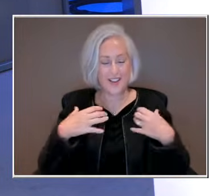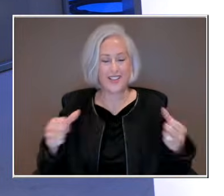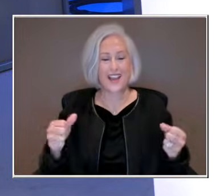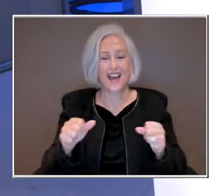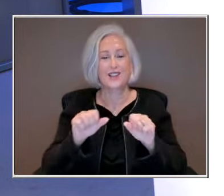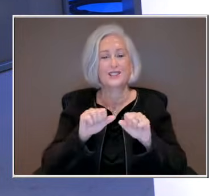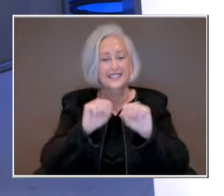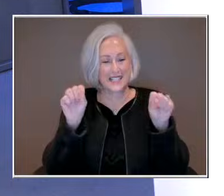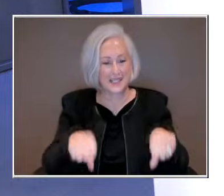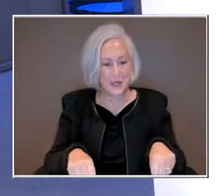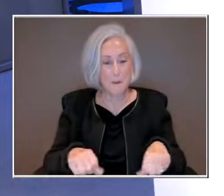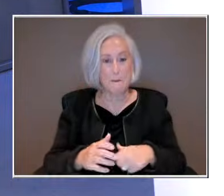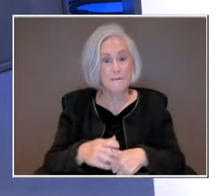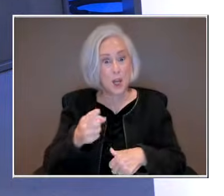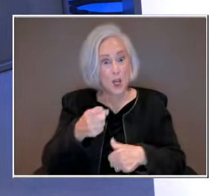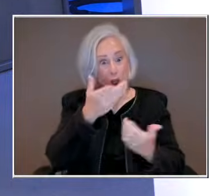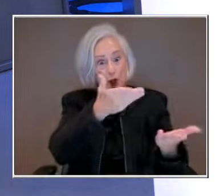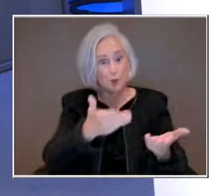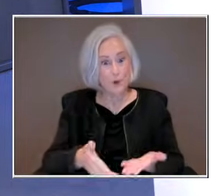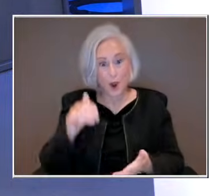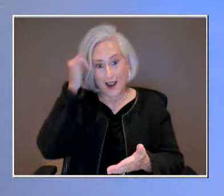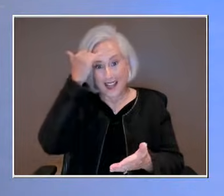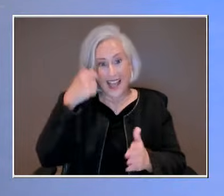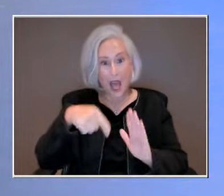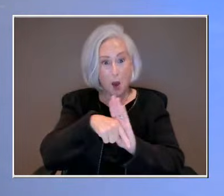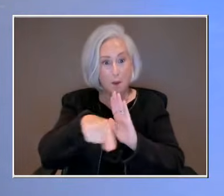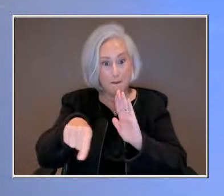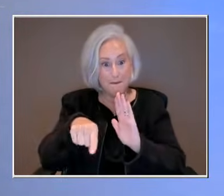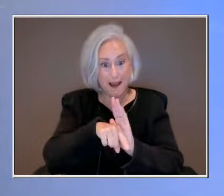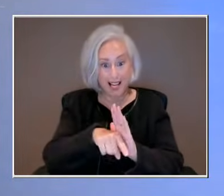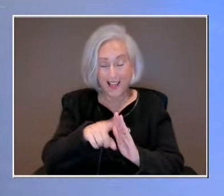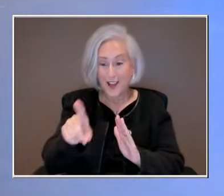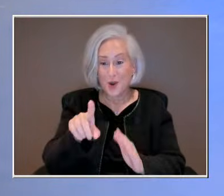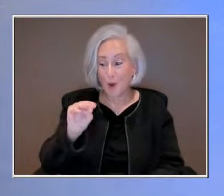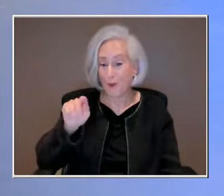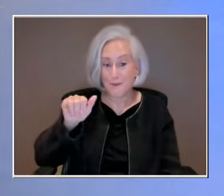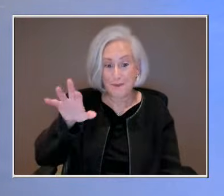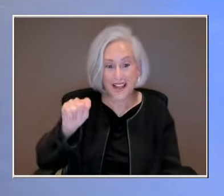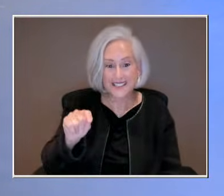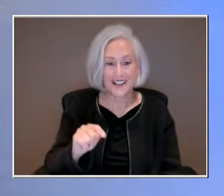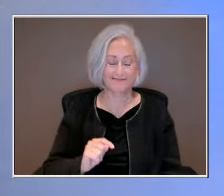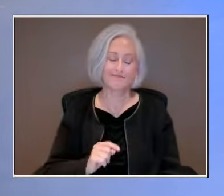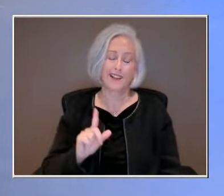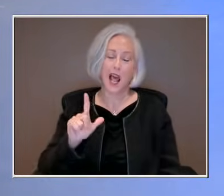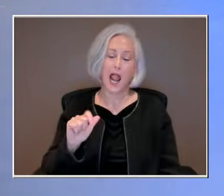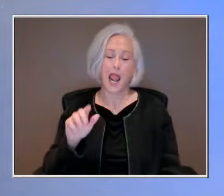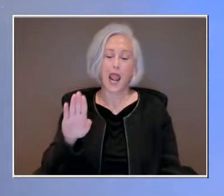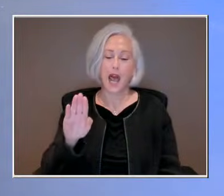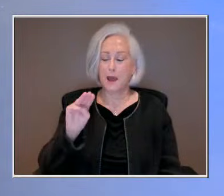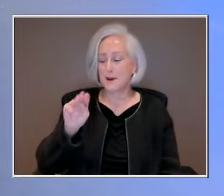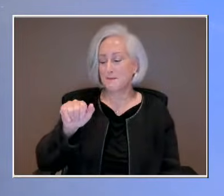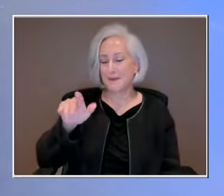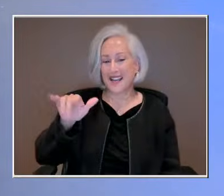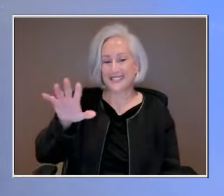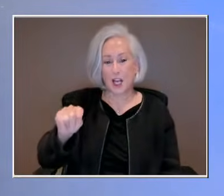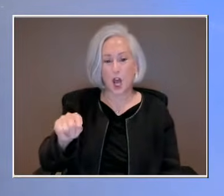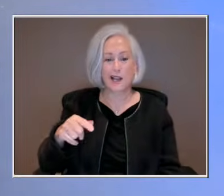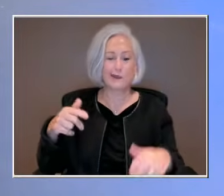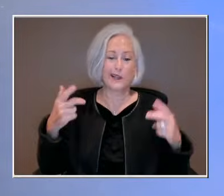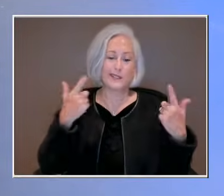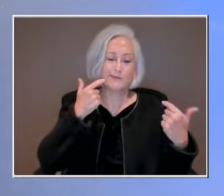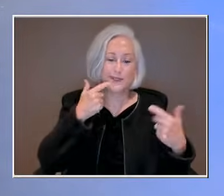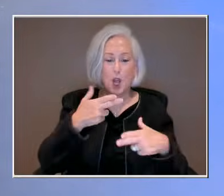actual cowbell. Is that your mascot? This is our lab's mascot. We jokingly call this the More Cowbell